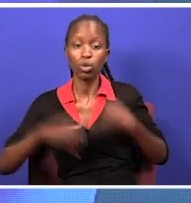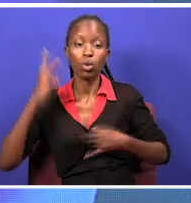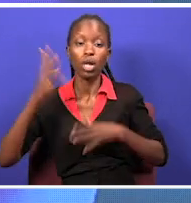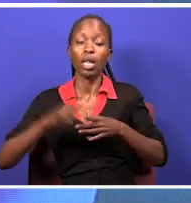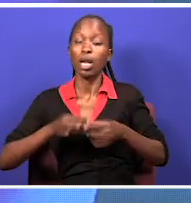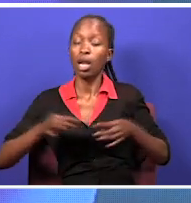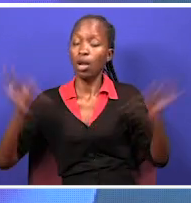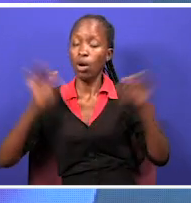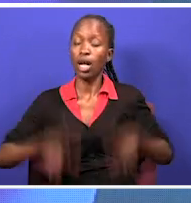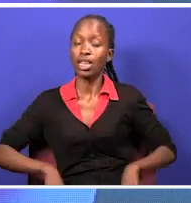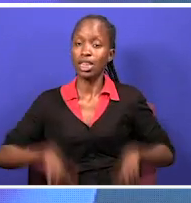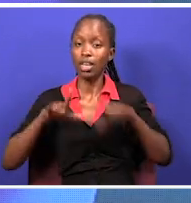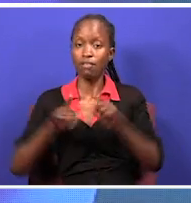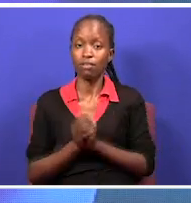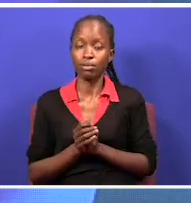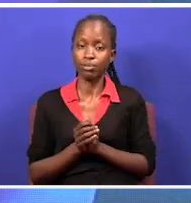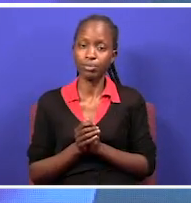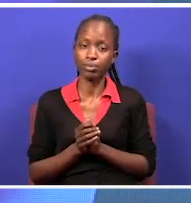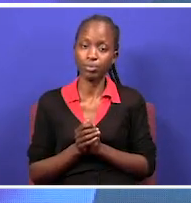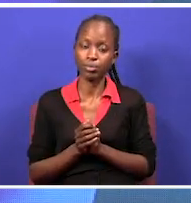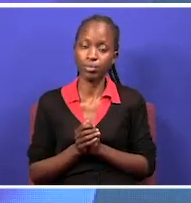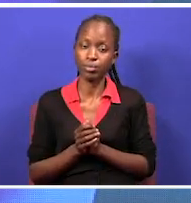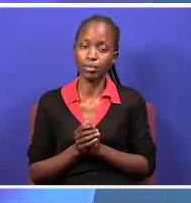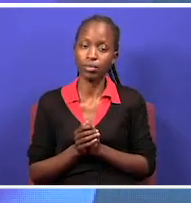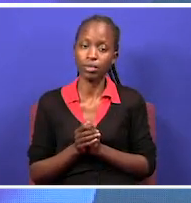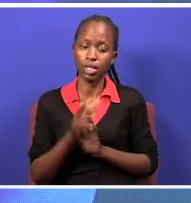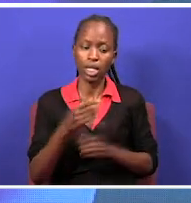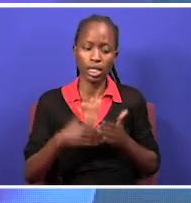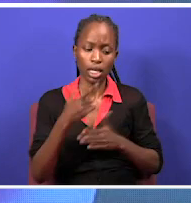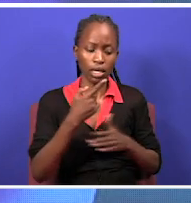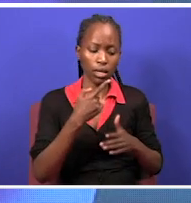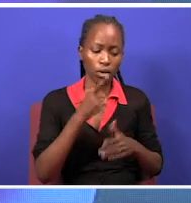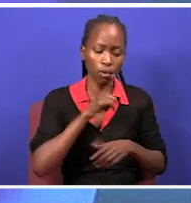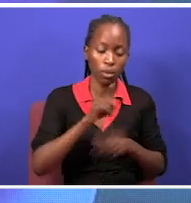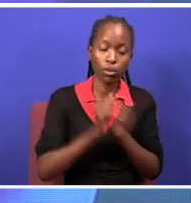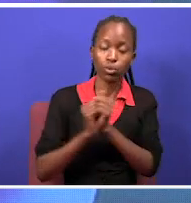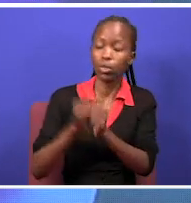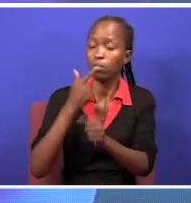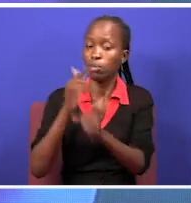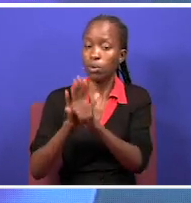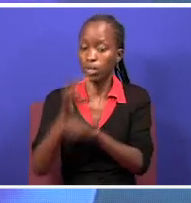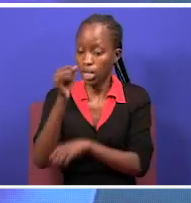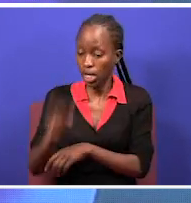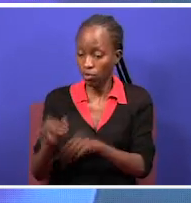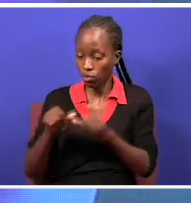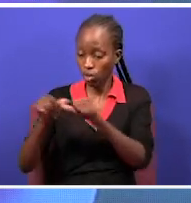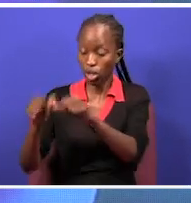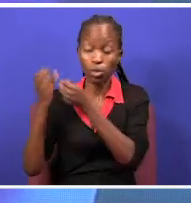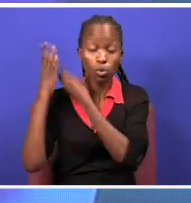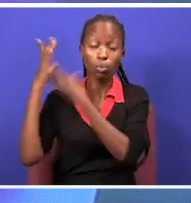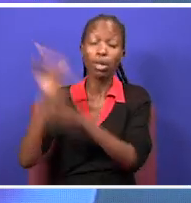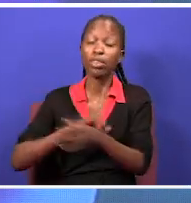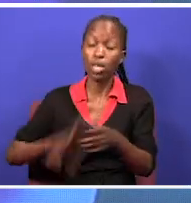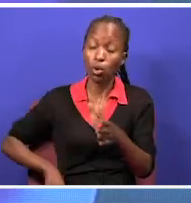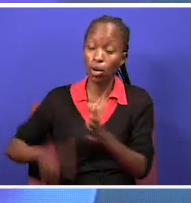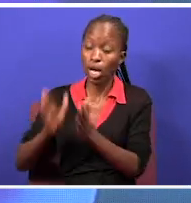long life. So this is another commandment with a promise that if they continue to fear the Lord and to